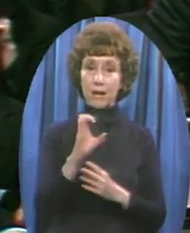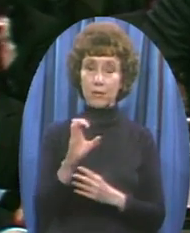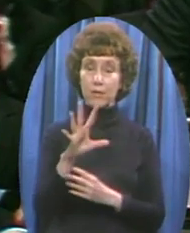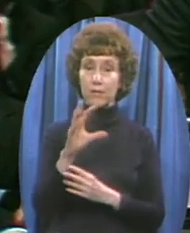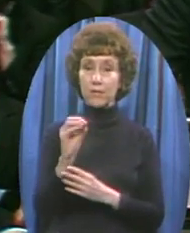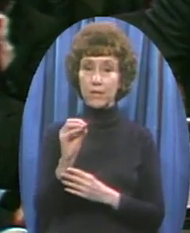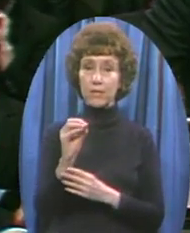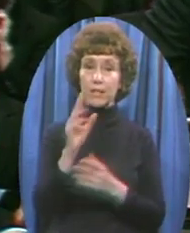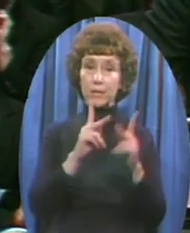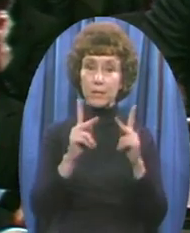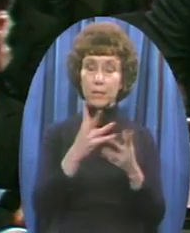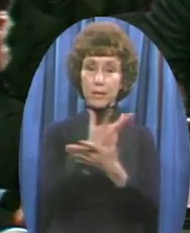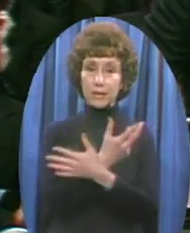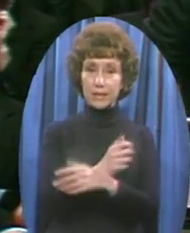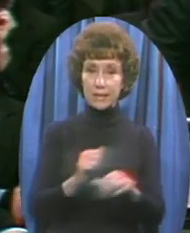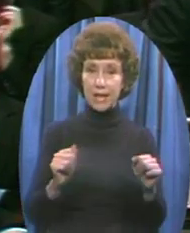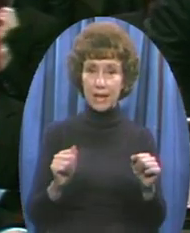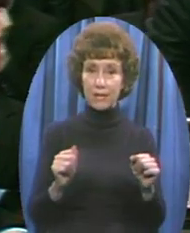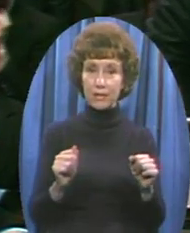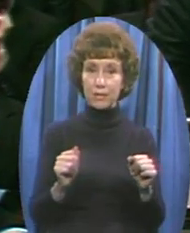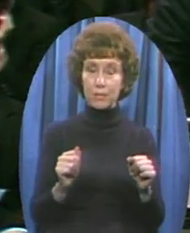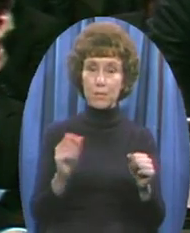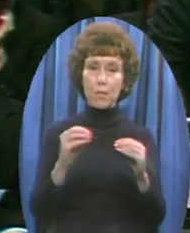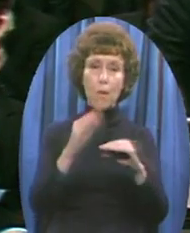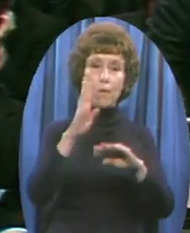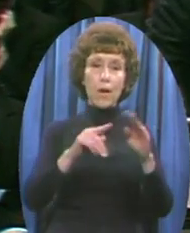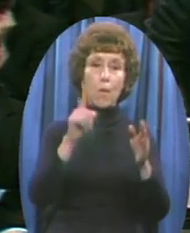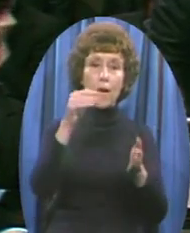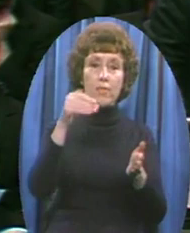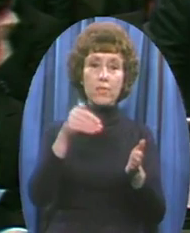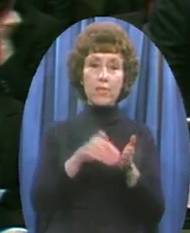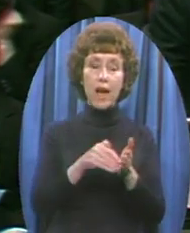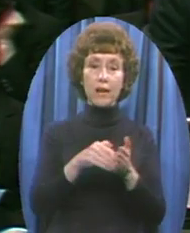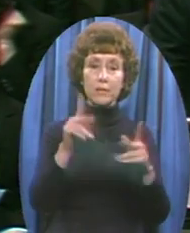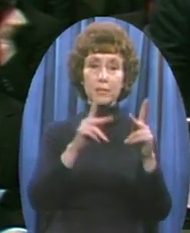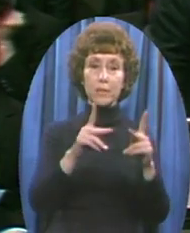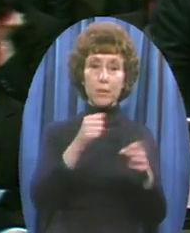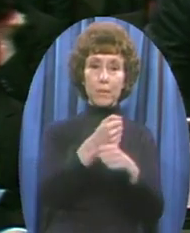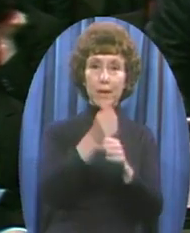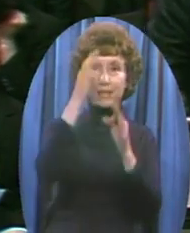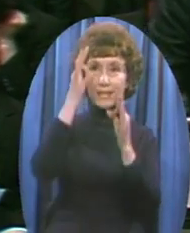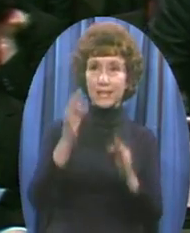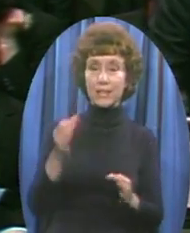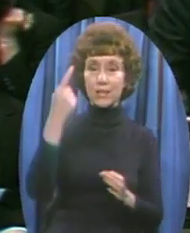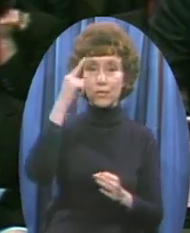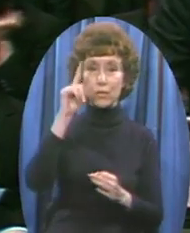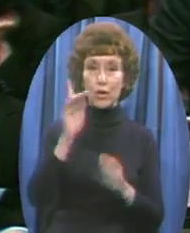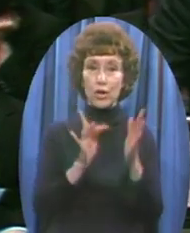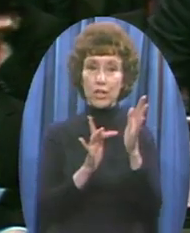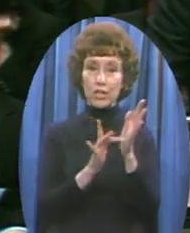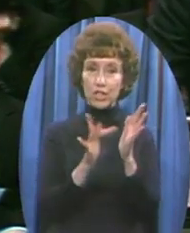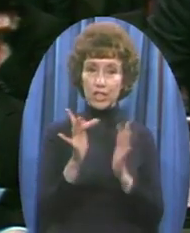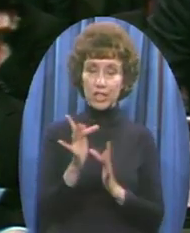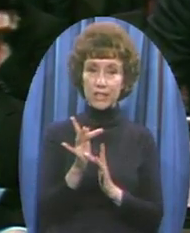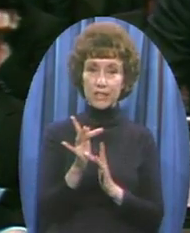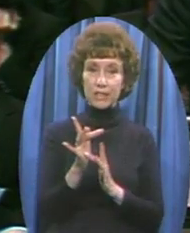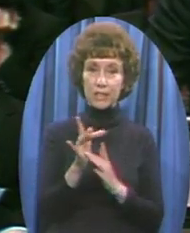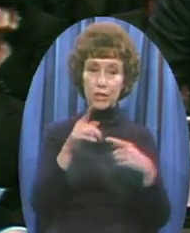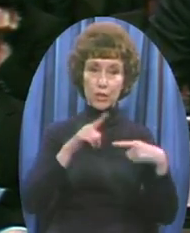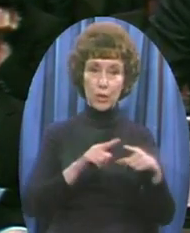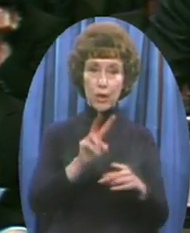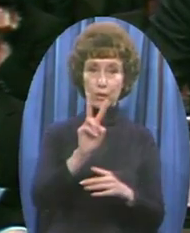different decisions for Christ in those two campaigns. He's an associate evangelist with James